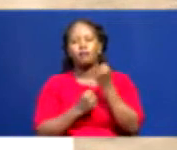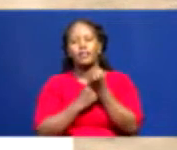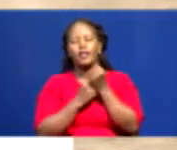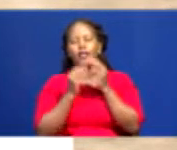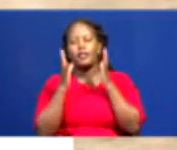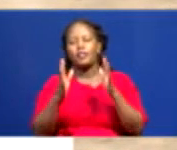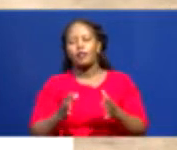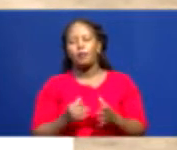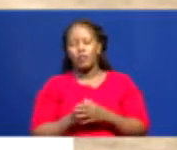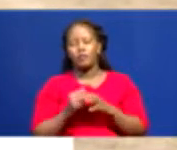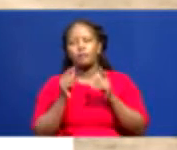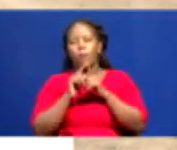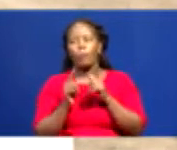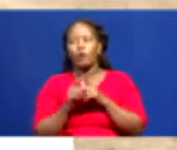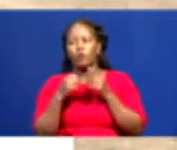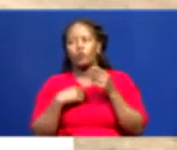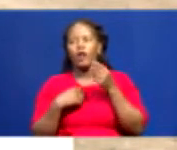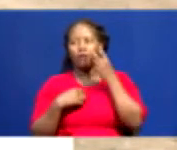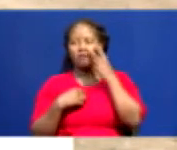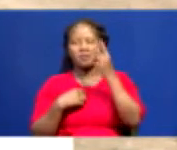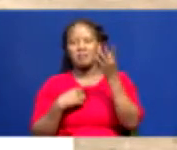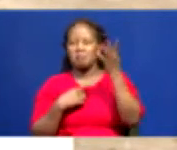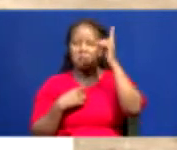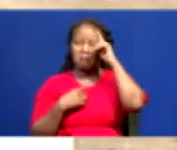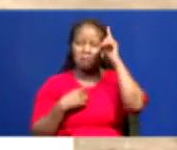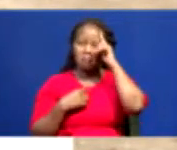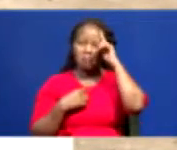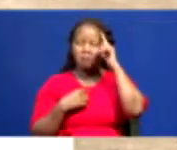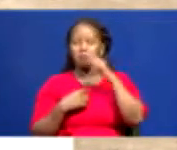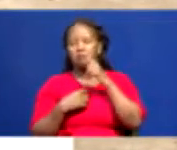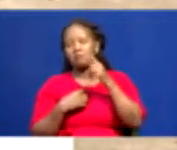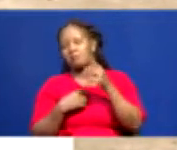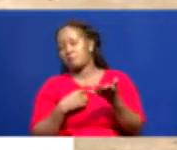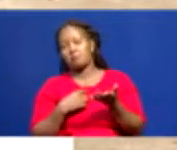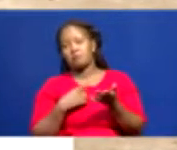Raila Odinga. We've seen a speculation saying he could be